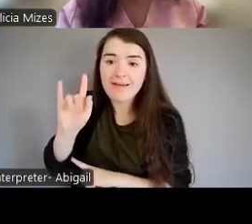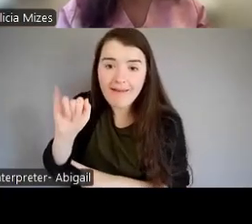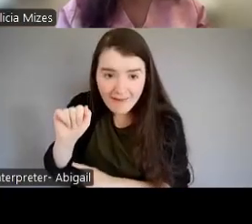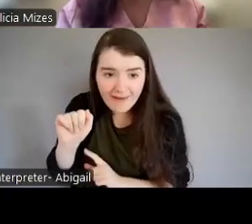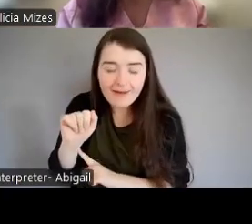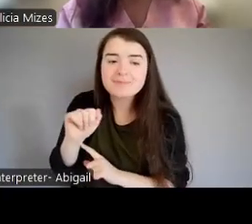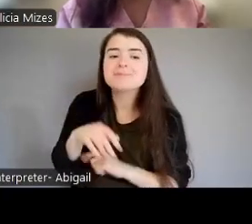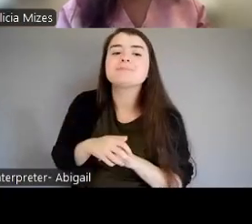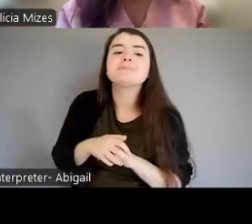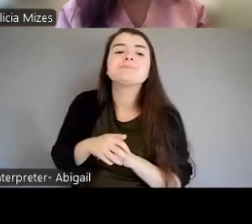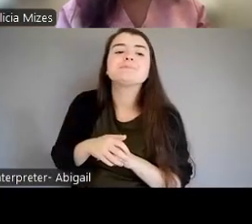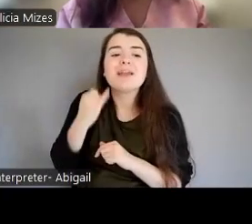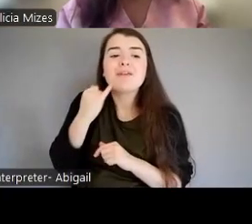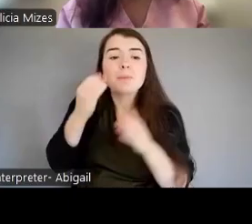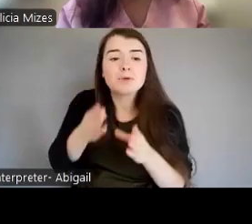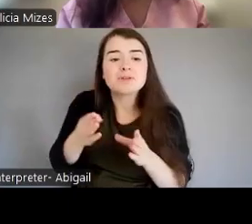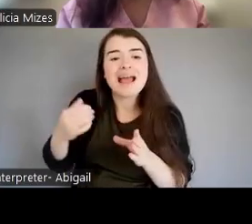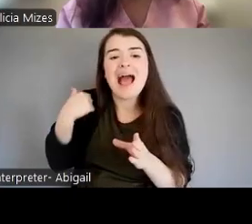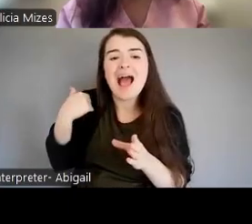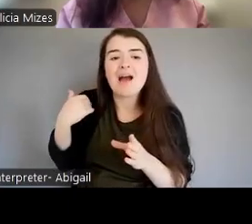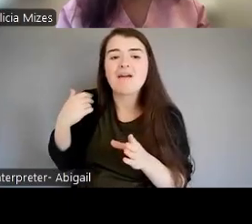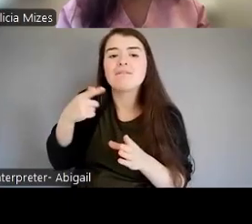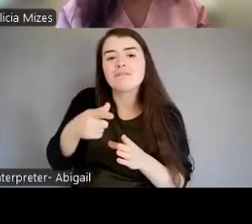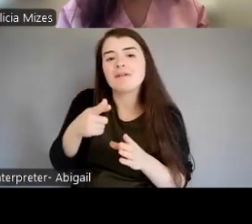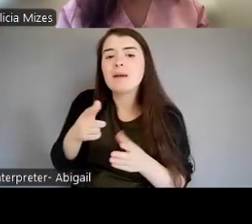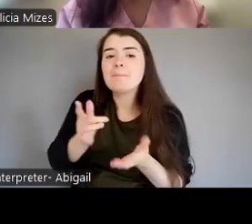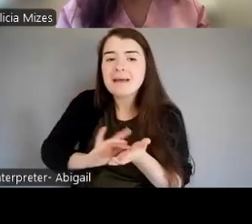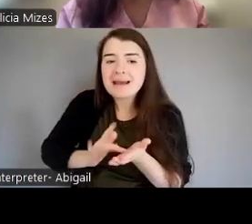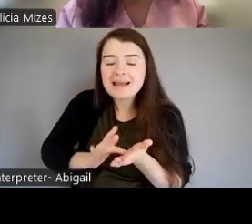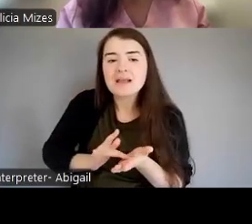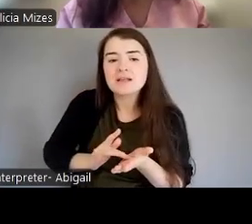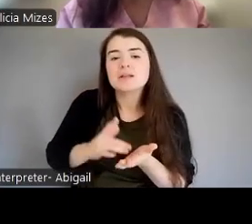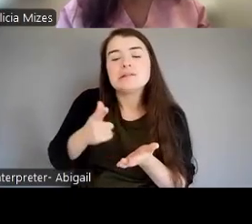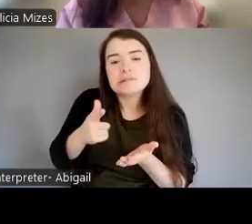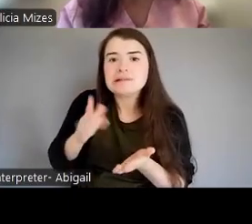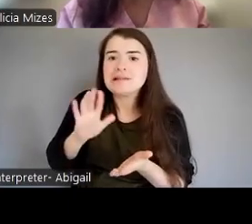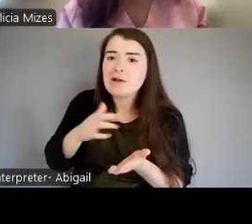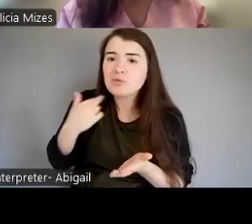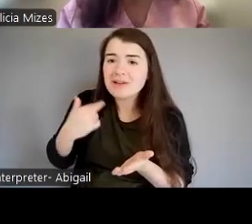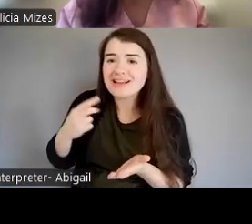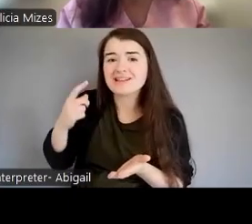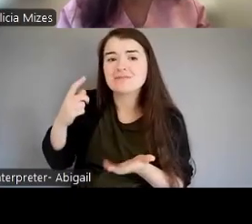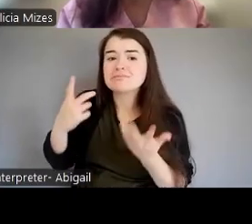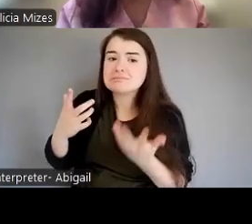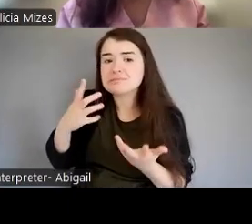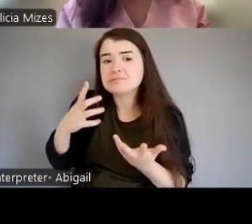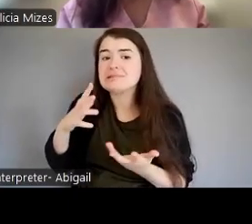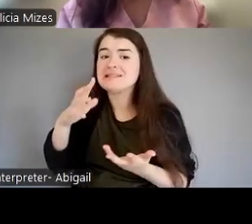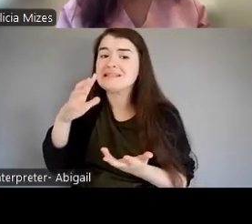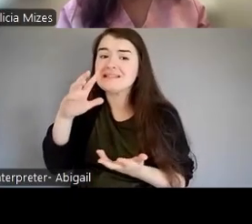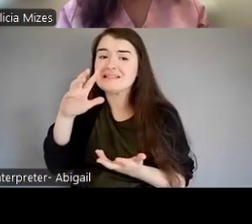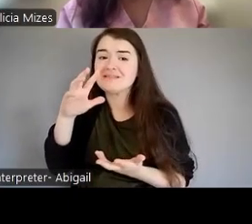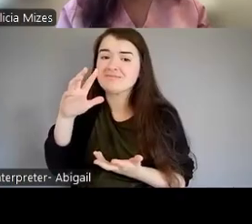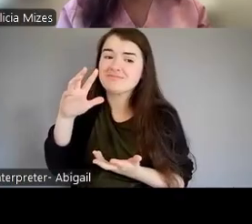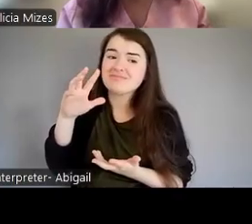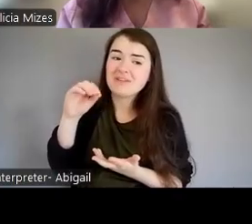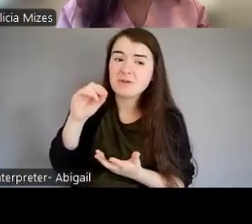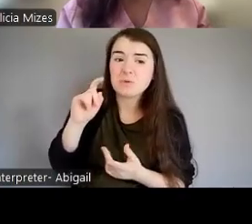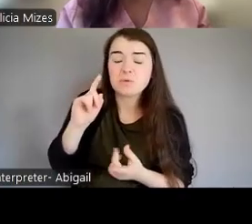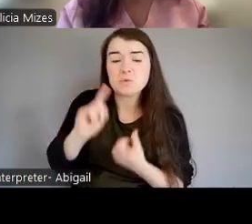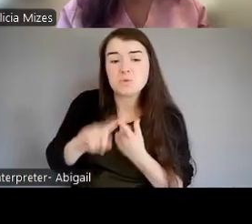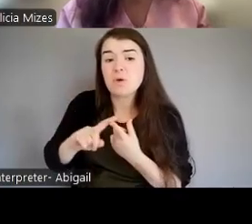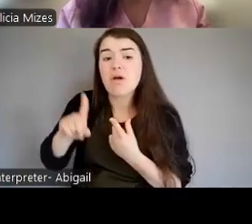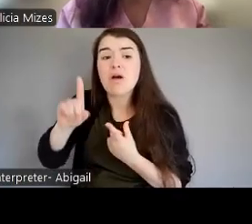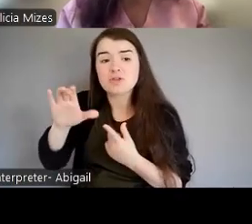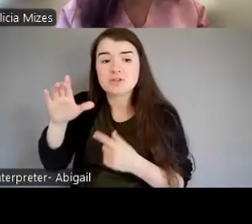immunosuppressive medications, it's thought that their risk of squamous cell carcinoma is about 65 to 100 times higher. It's thought that the risk of basal cell